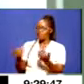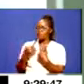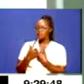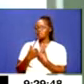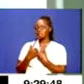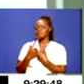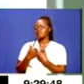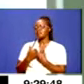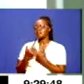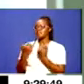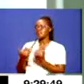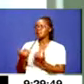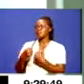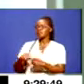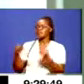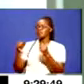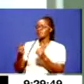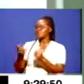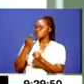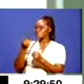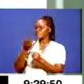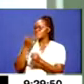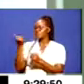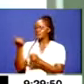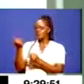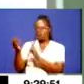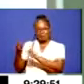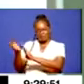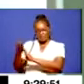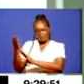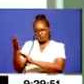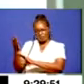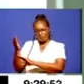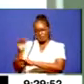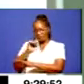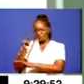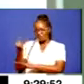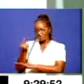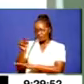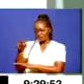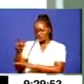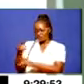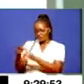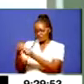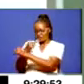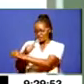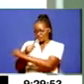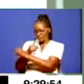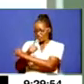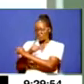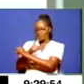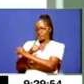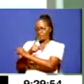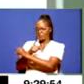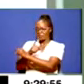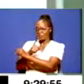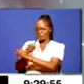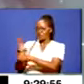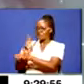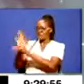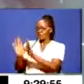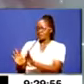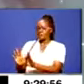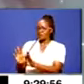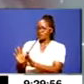now able to treat you even much faster, and not only you, are able also to protect the users who